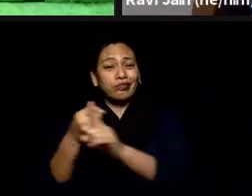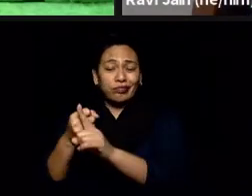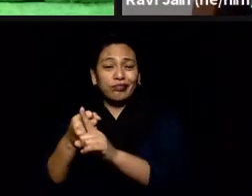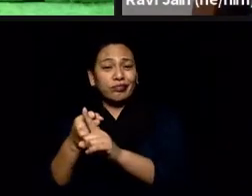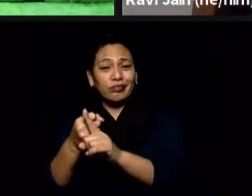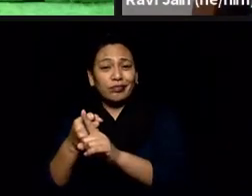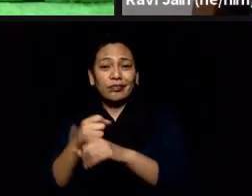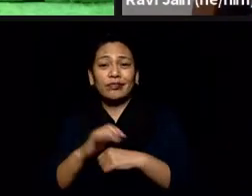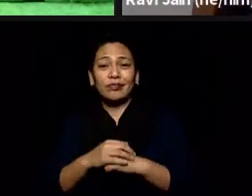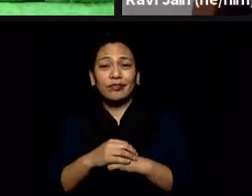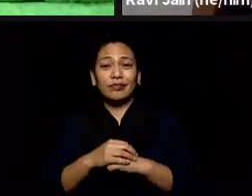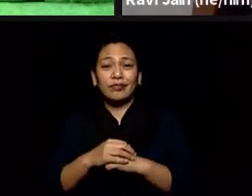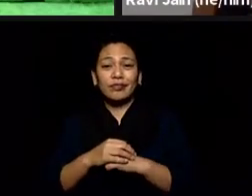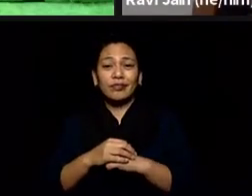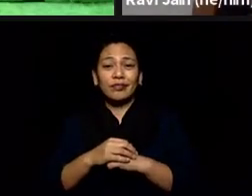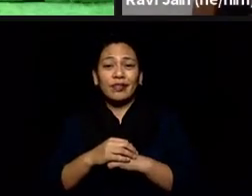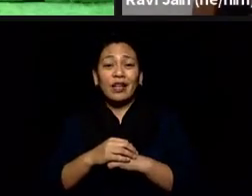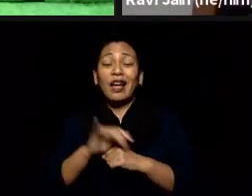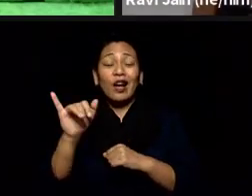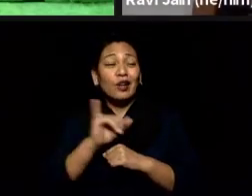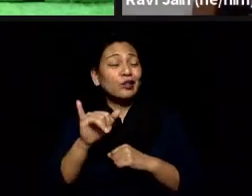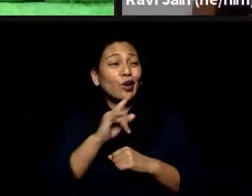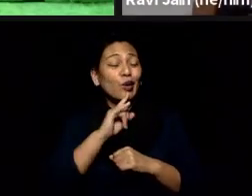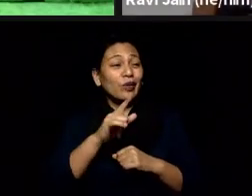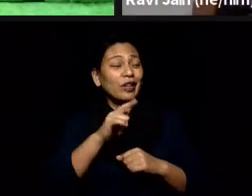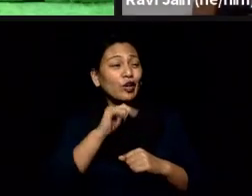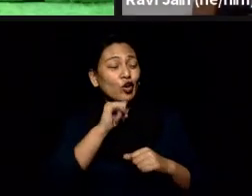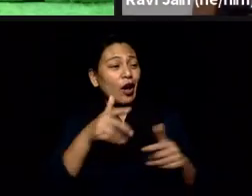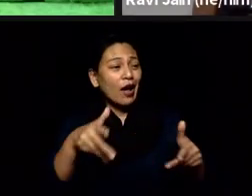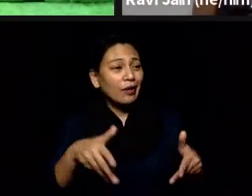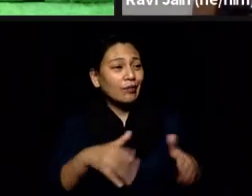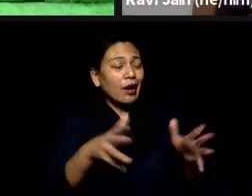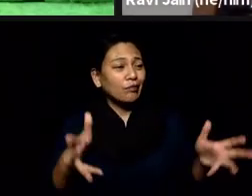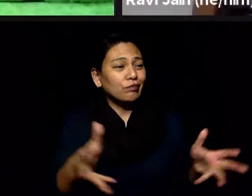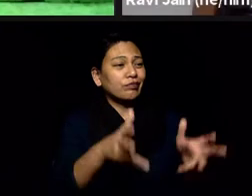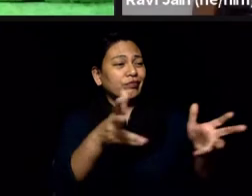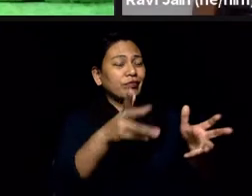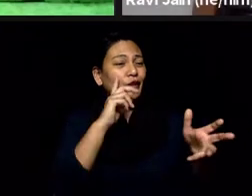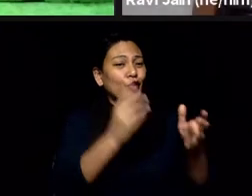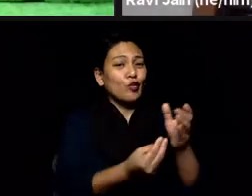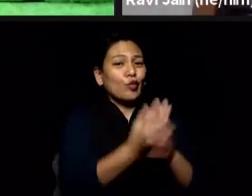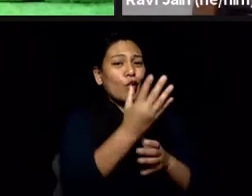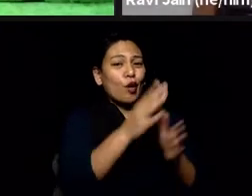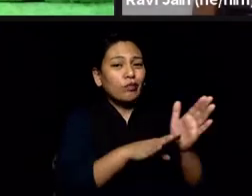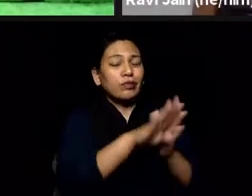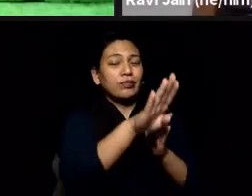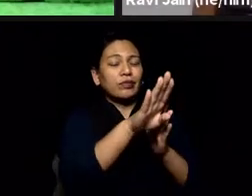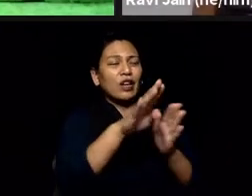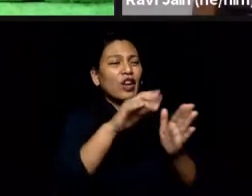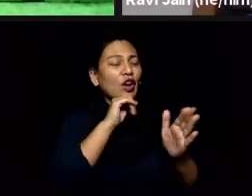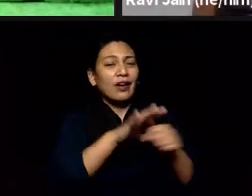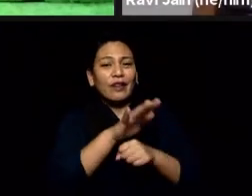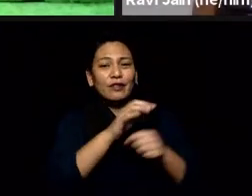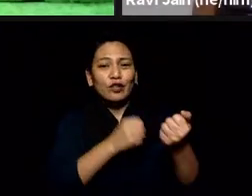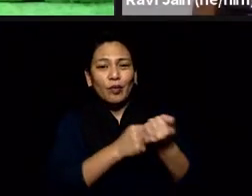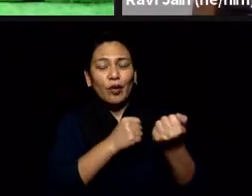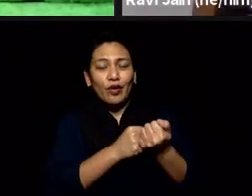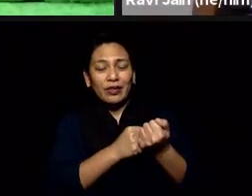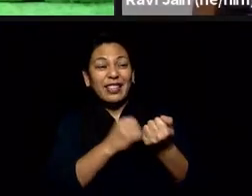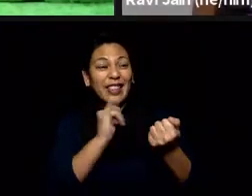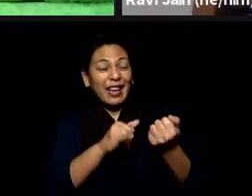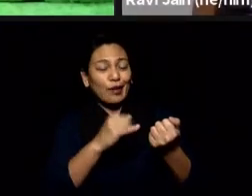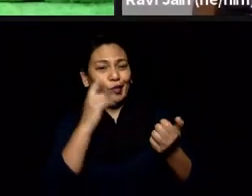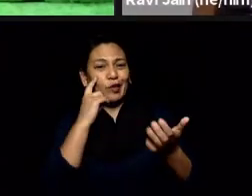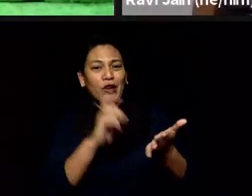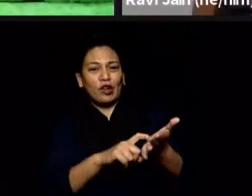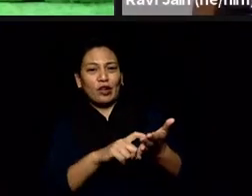the lack of water given to communities to actually grow, lack of support. You know, another thing,